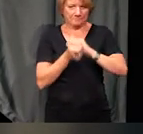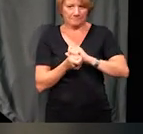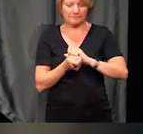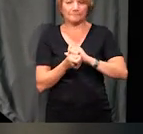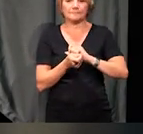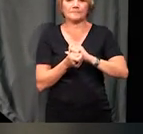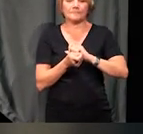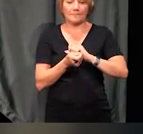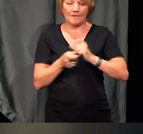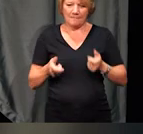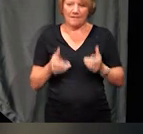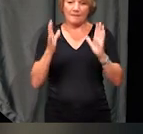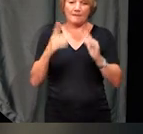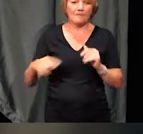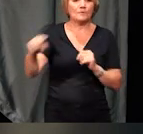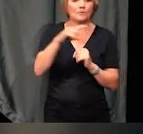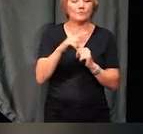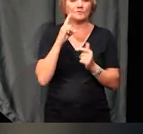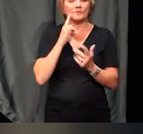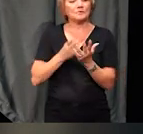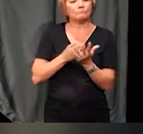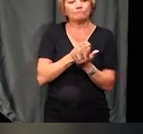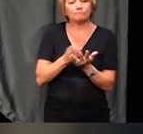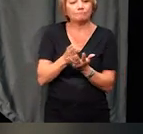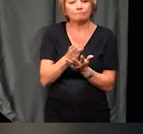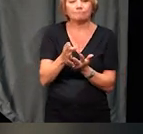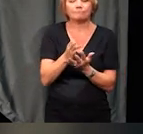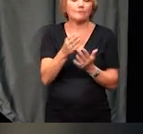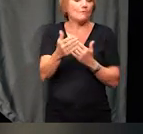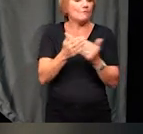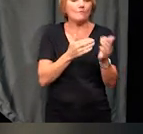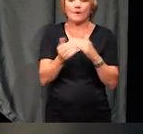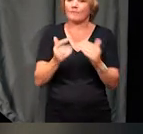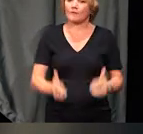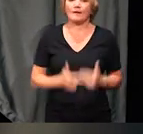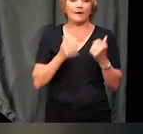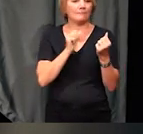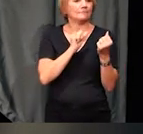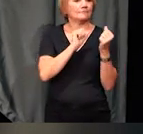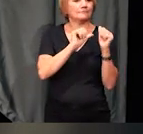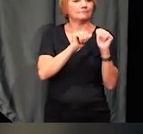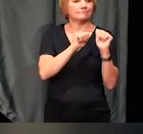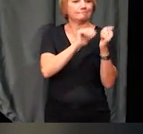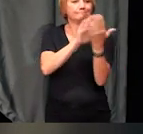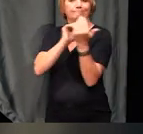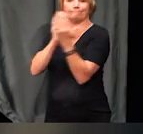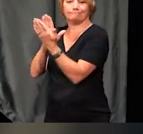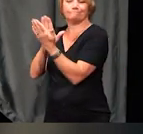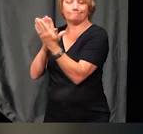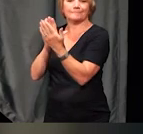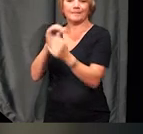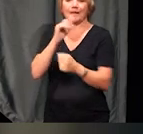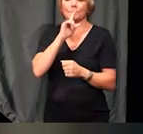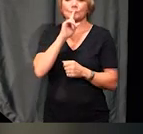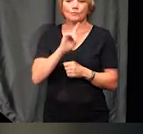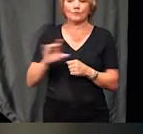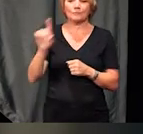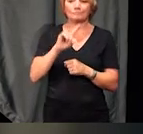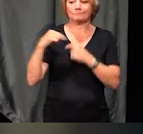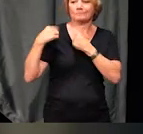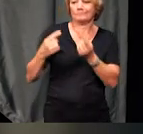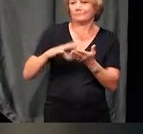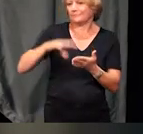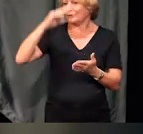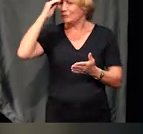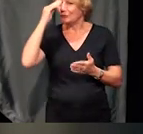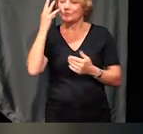skill that will allow you to navigate through whatever life brings. I'm sure the lessons you've learned while